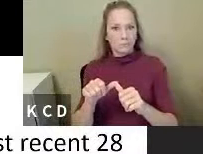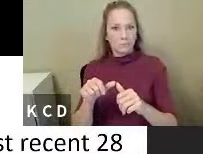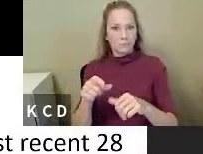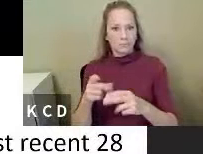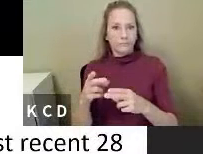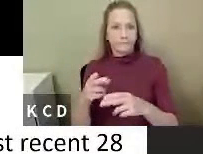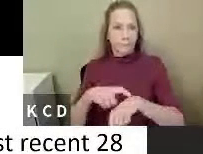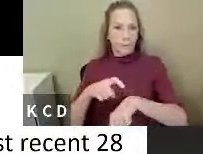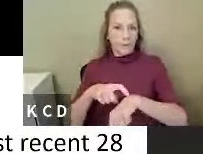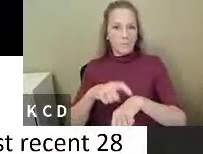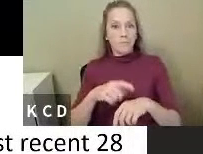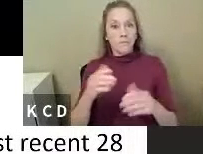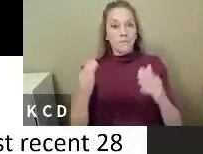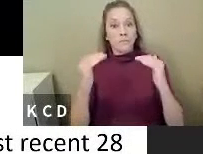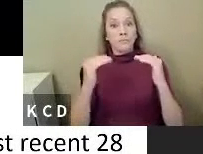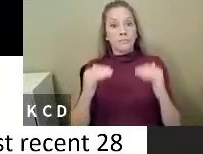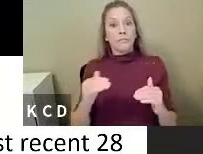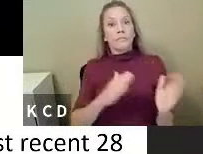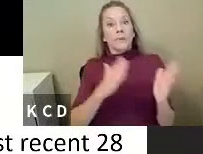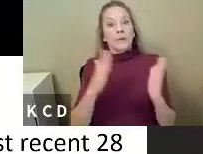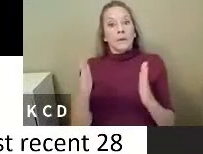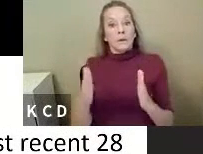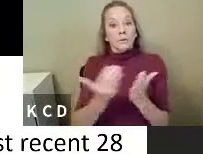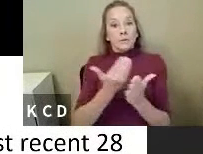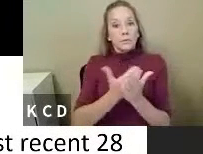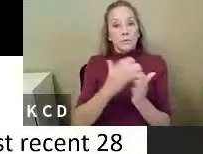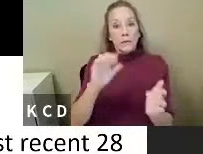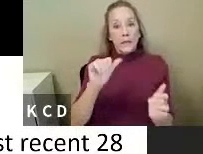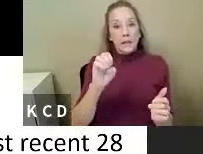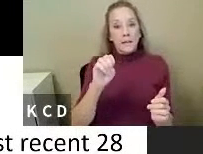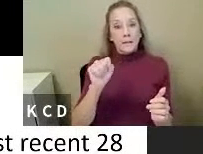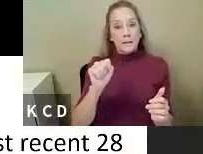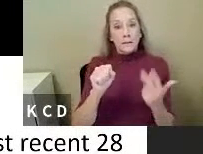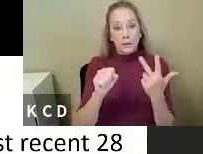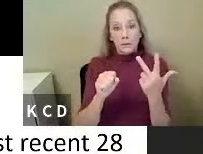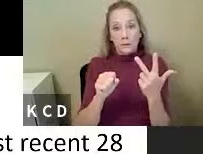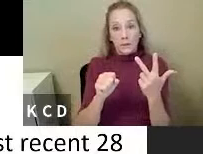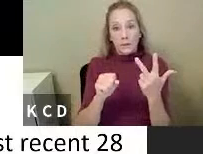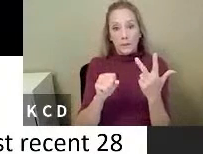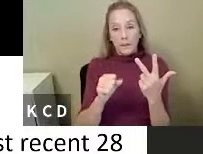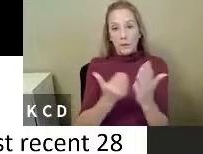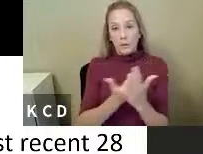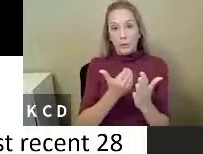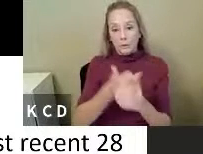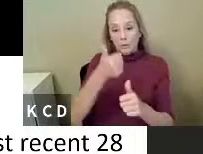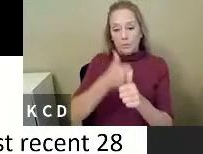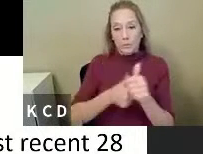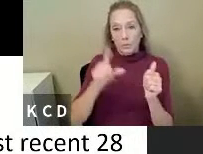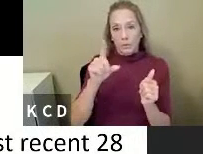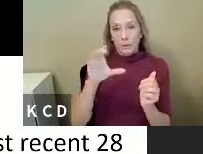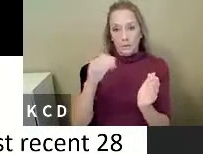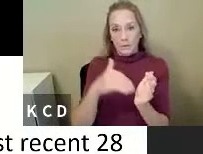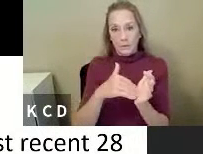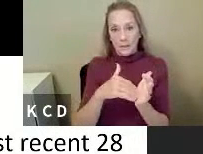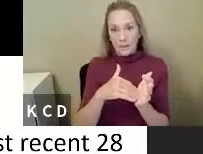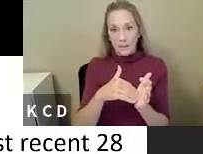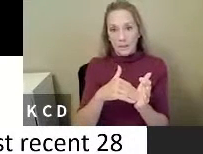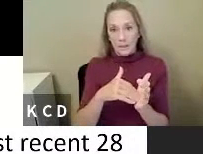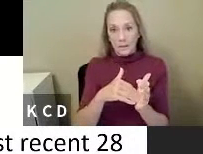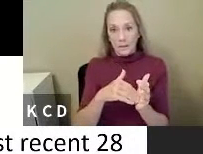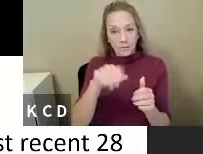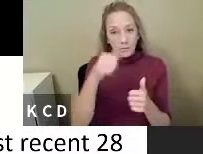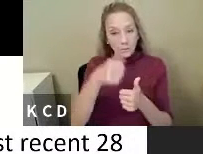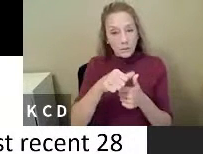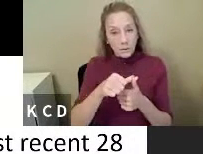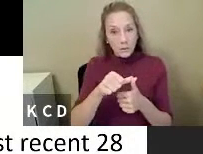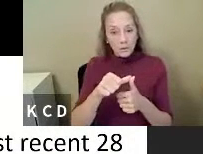So the number of new cases, again, recession bar, 3 new cases per 100,000. And if you remember this evening